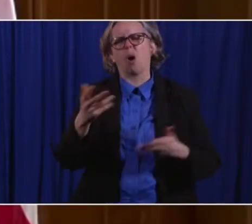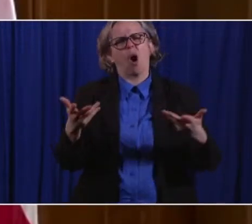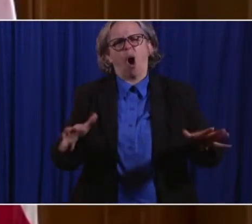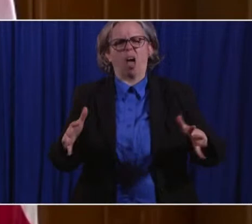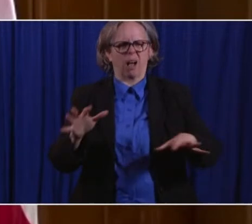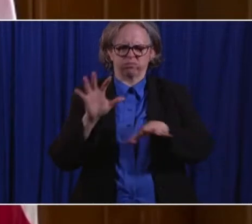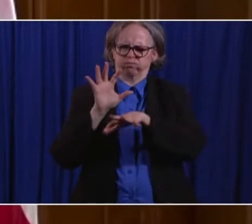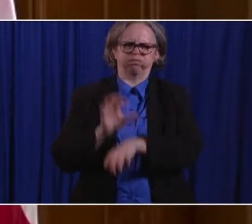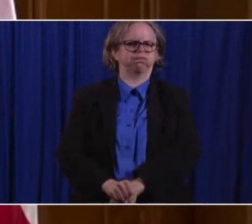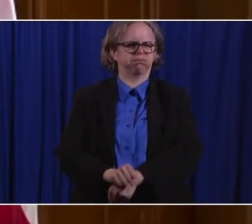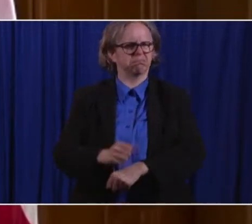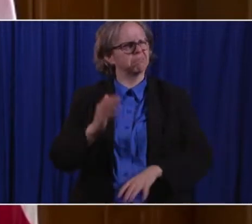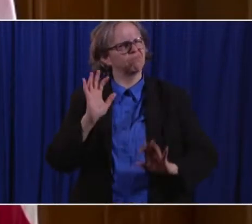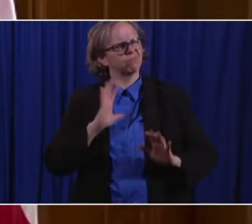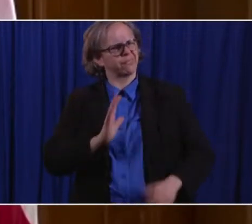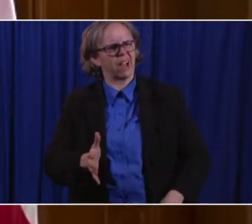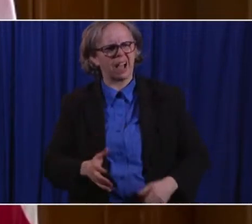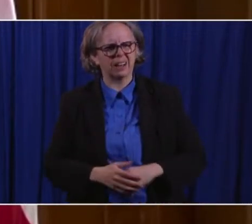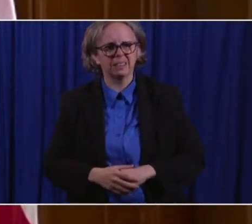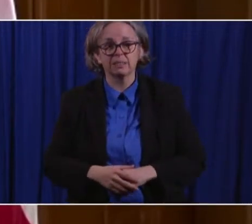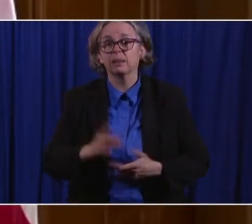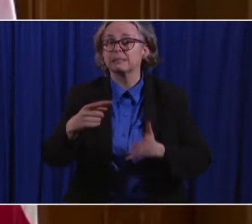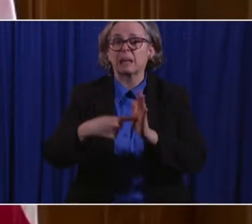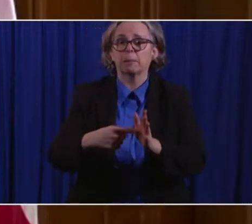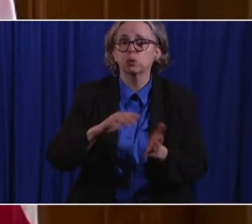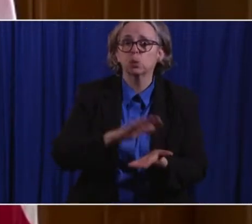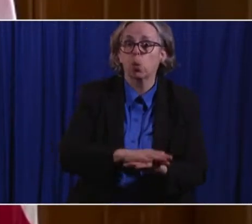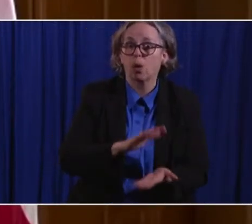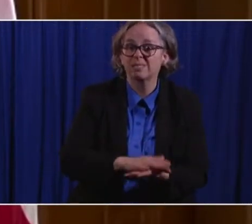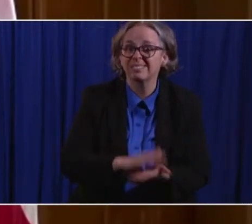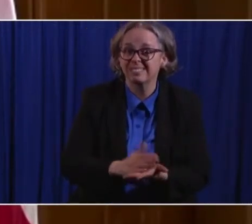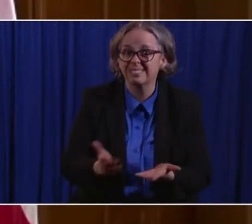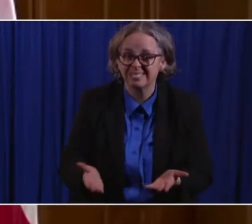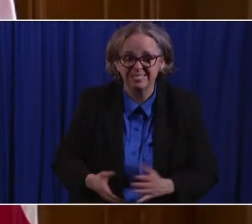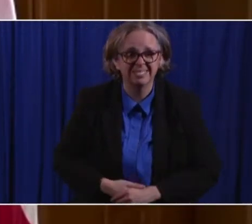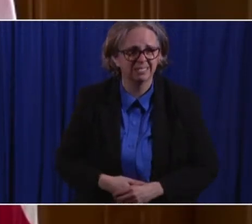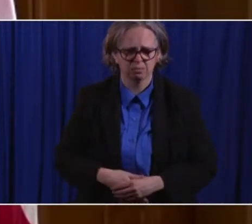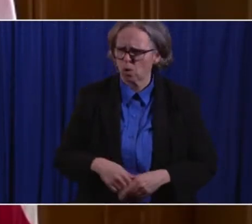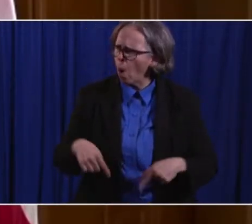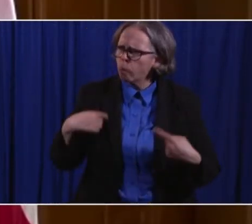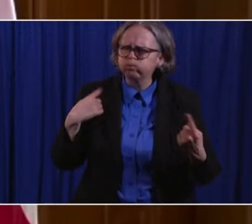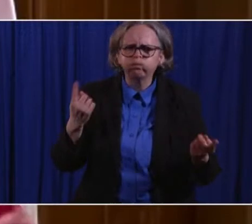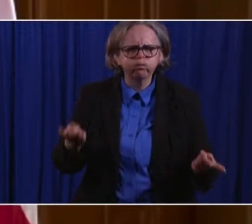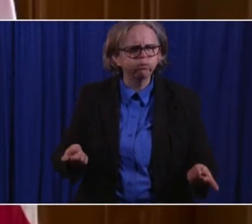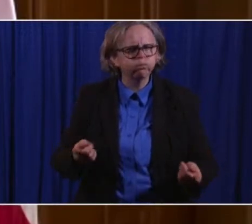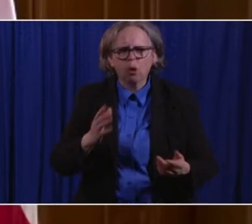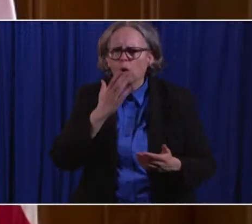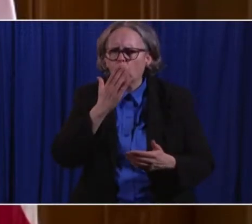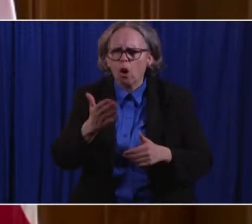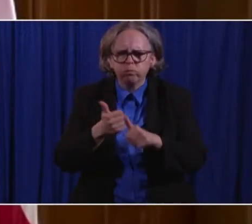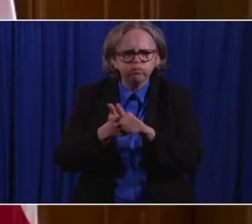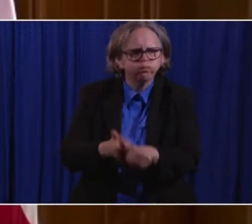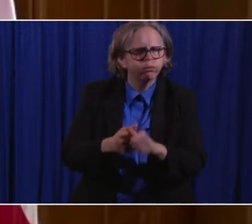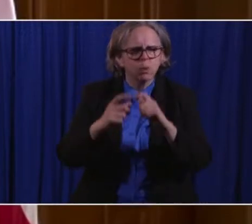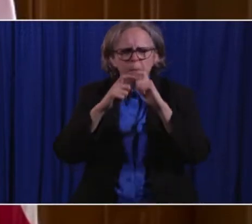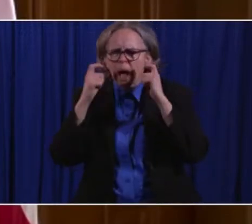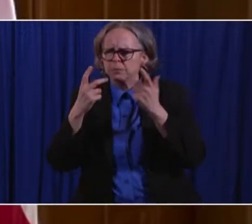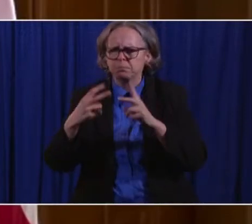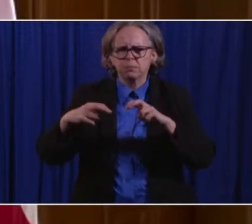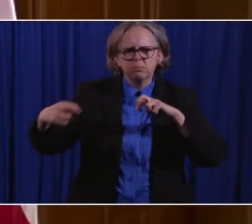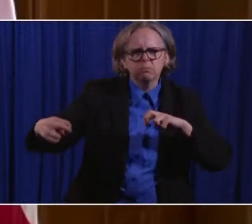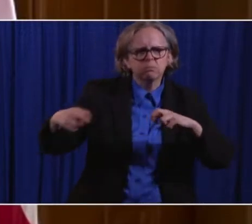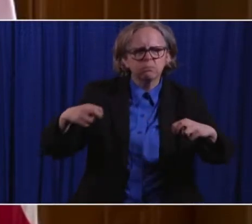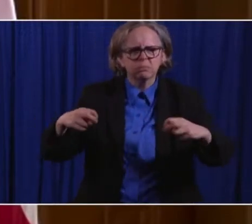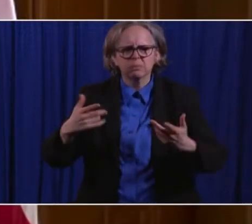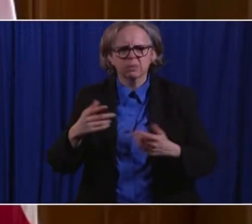we've gone day after day after day with virtually no spread in the classroom and everybody wearing a mask. We've done the same thing in our retail now